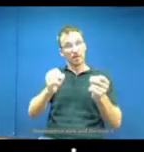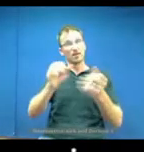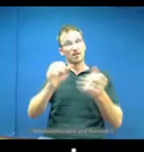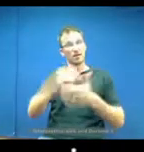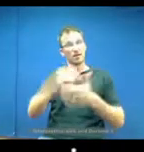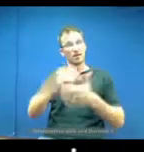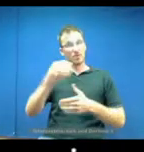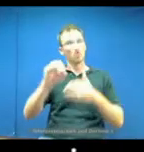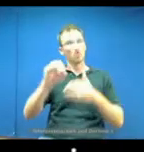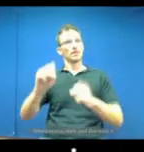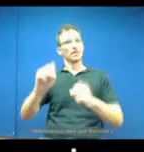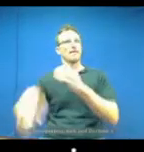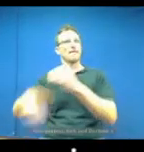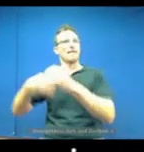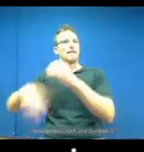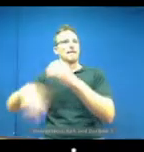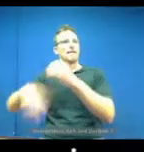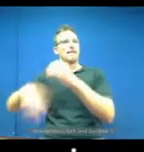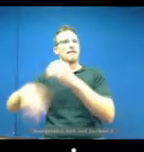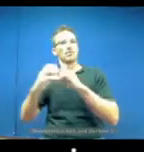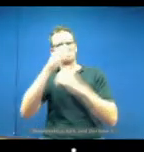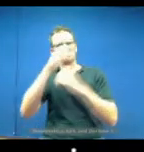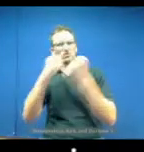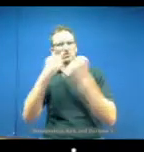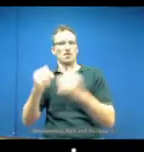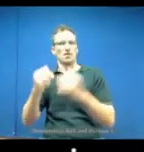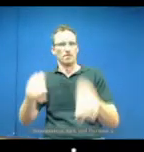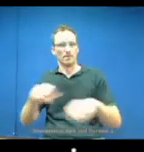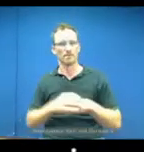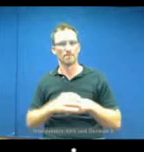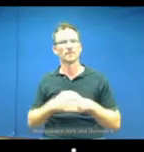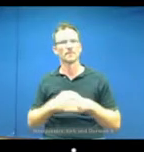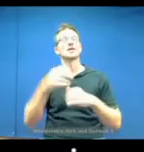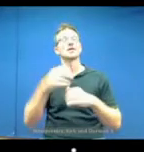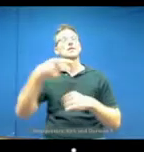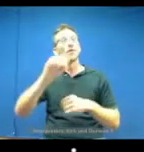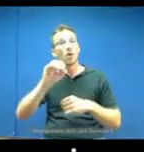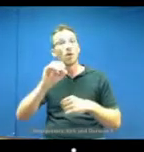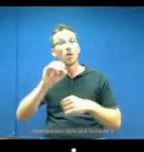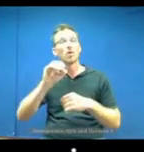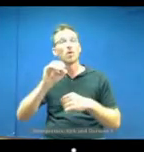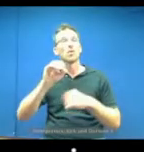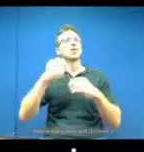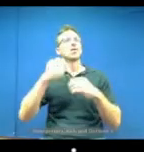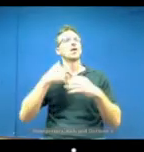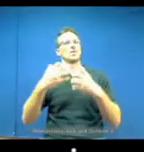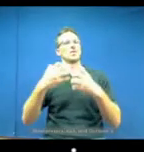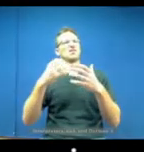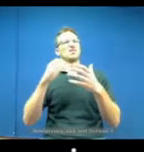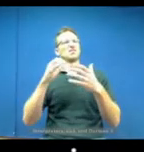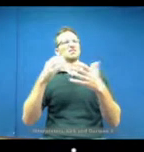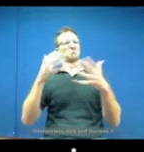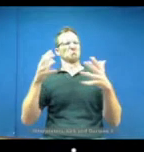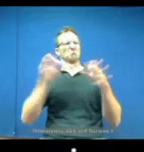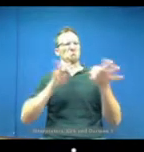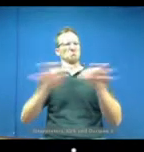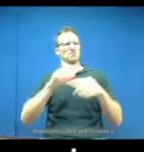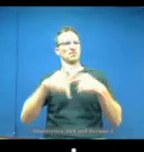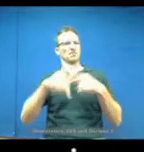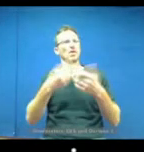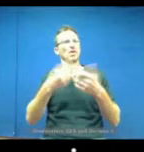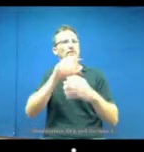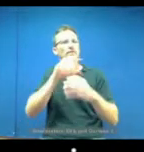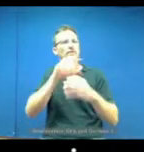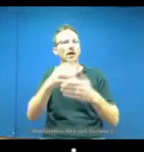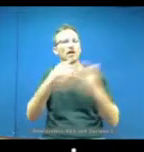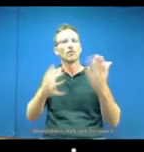That is that's what I wanted to say about the contents of the protective order. We're going to talk about procedure next, and then we're going to go into